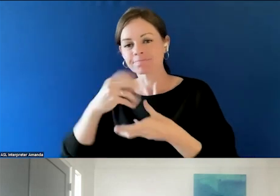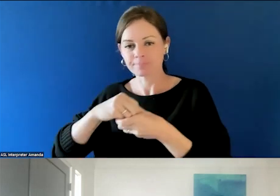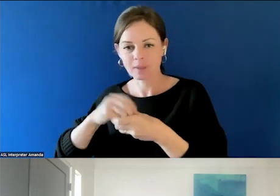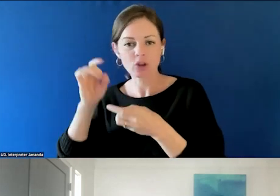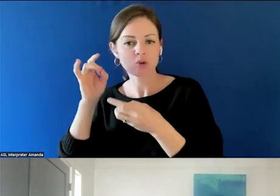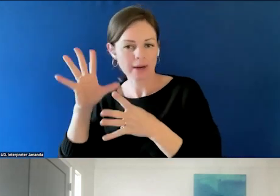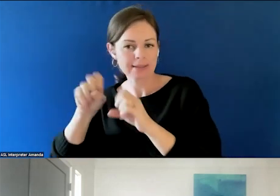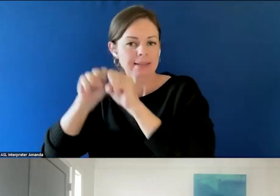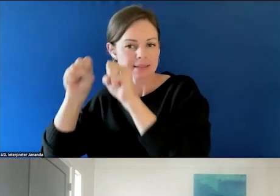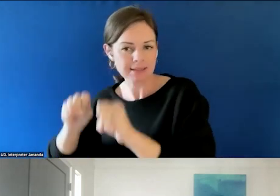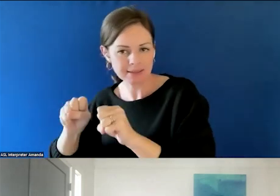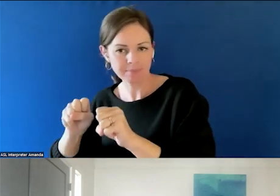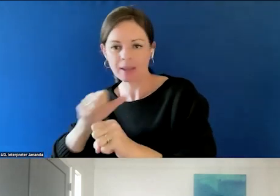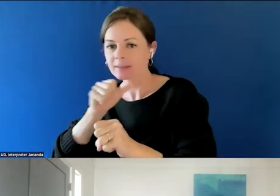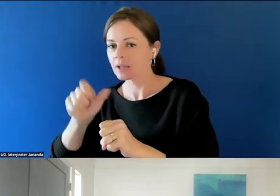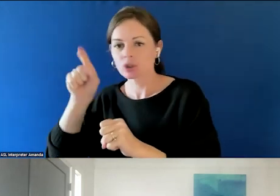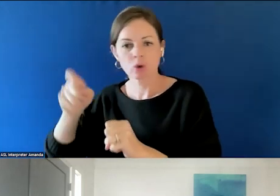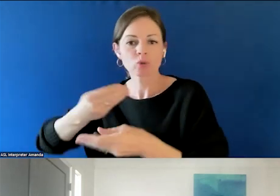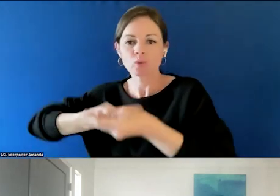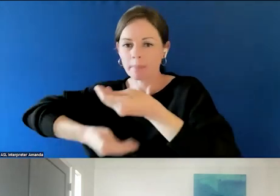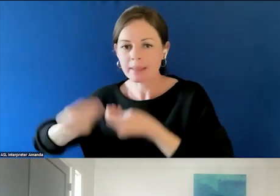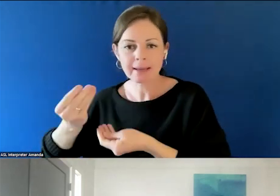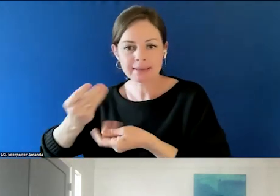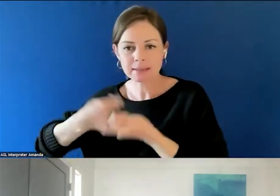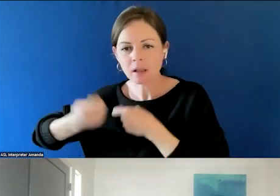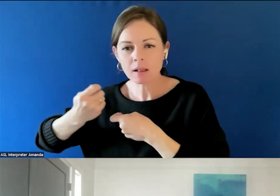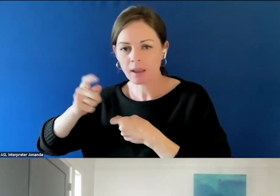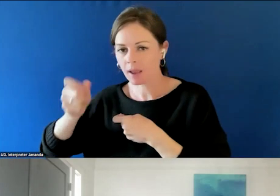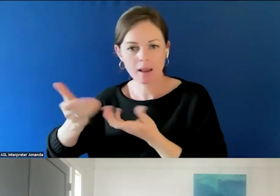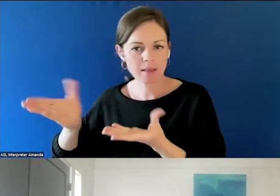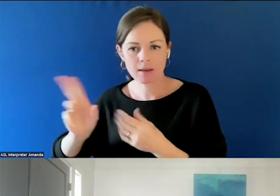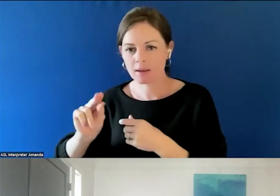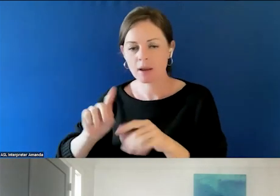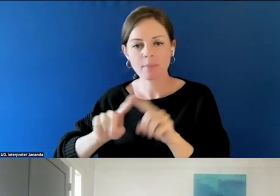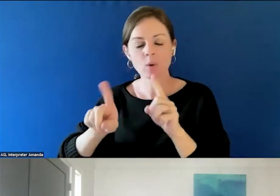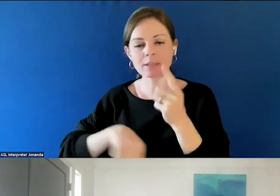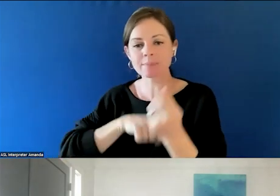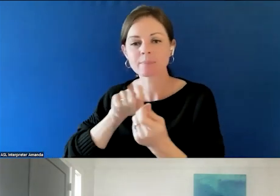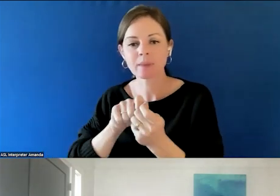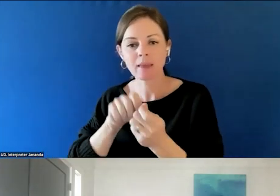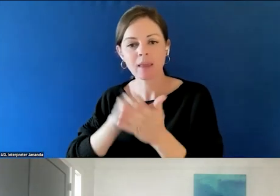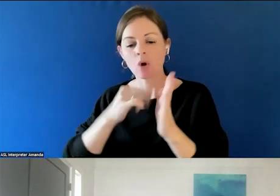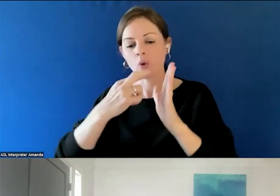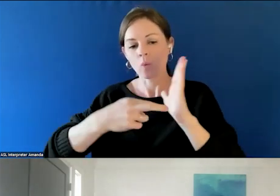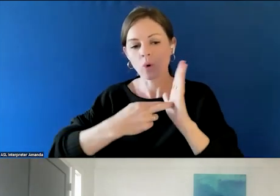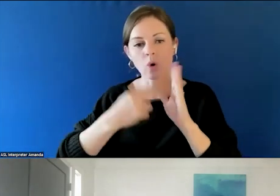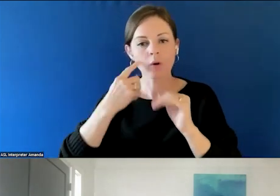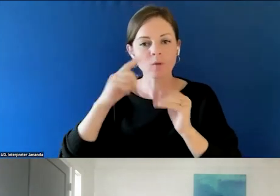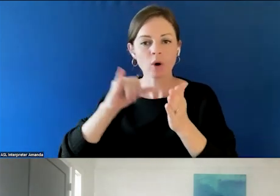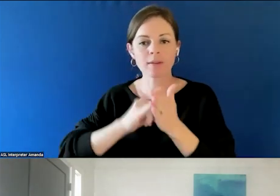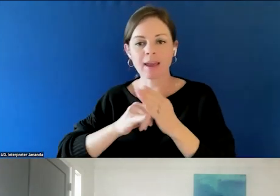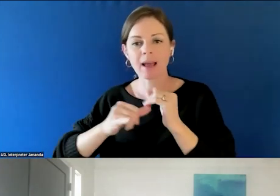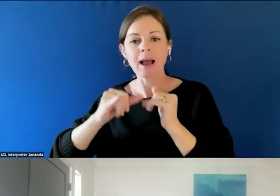system. It's not intended to replace anything. It's just specifically to be in that role for that high acuity